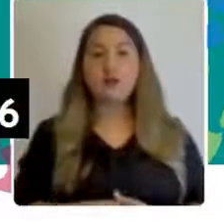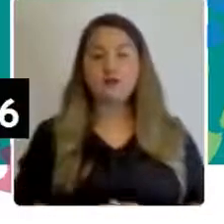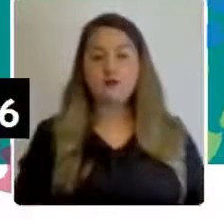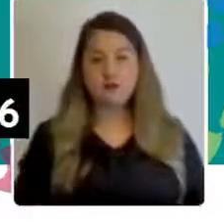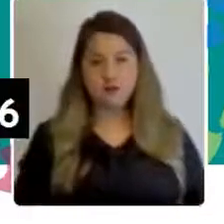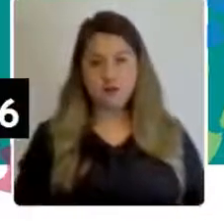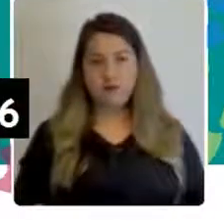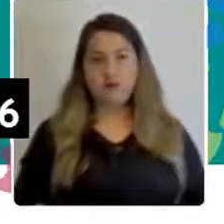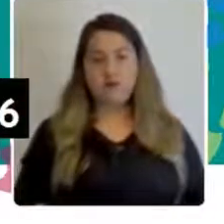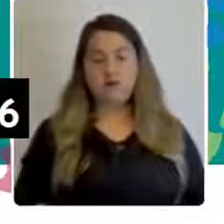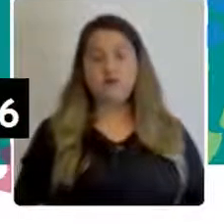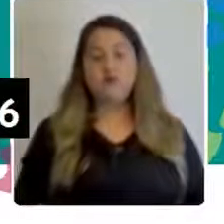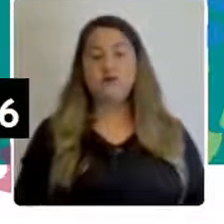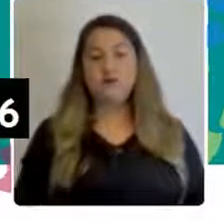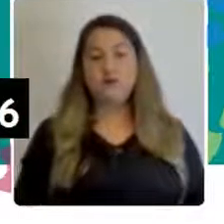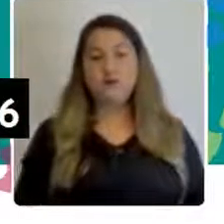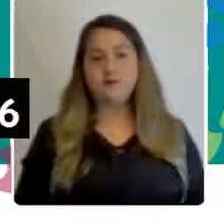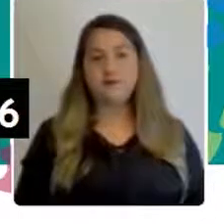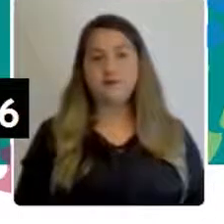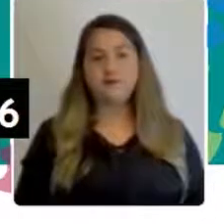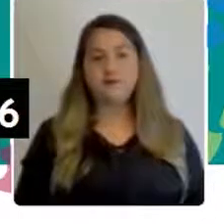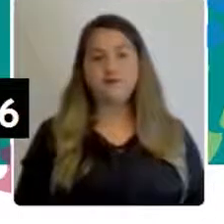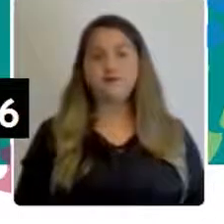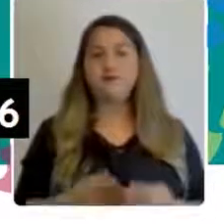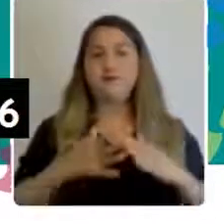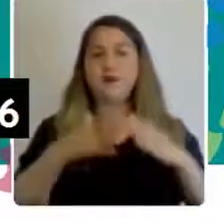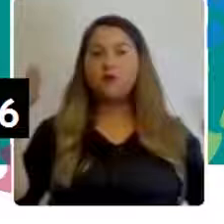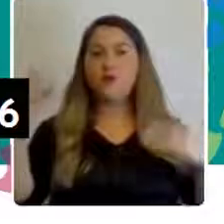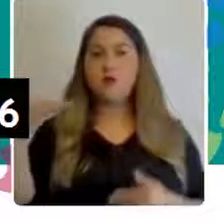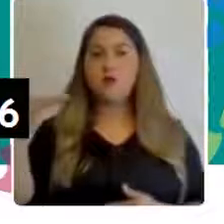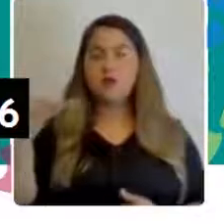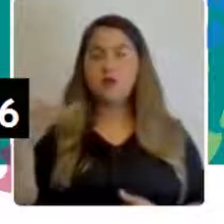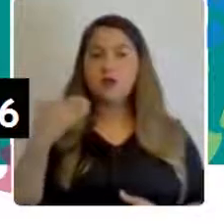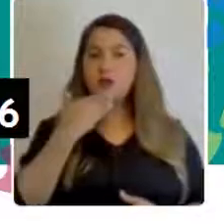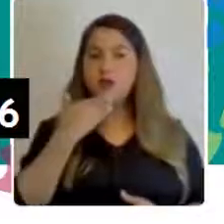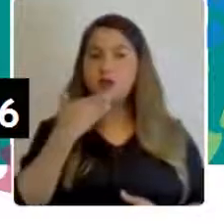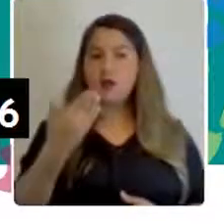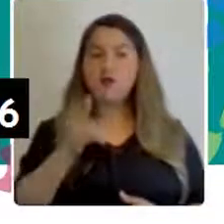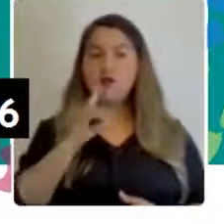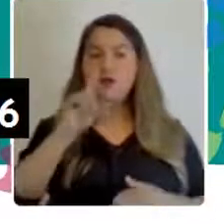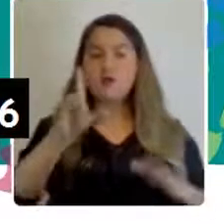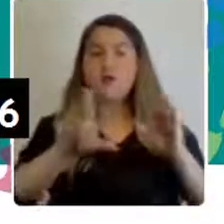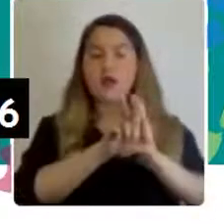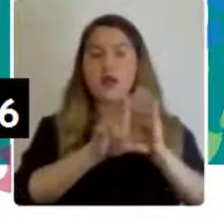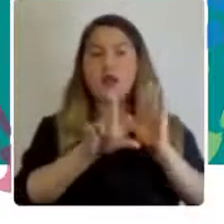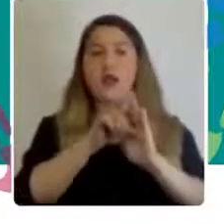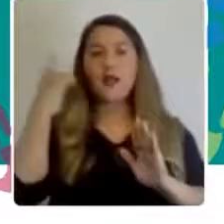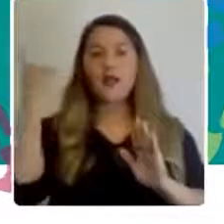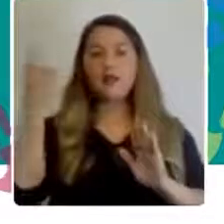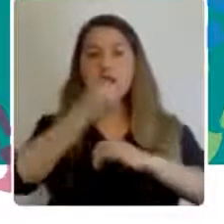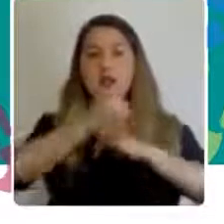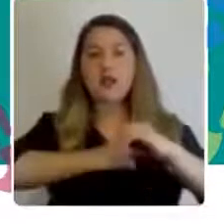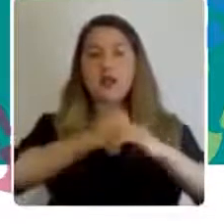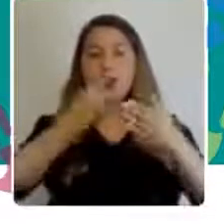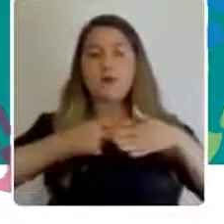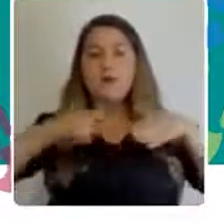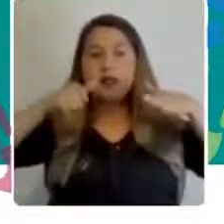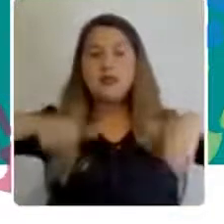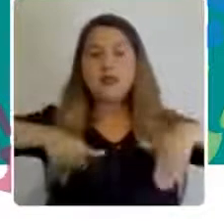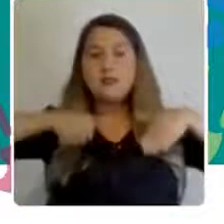we have a law since 2016 in order to screen